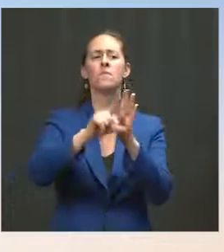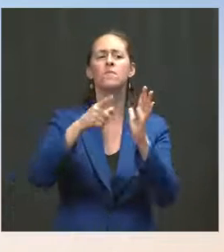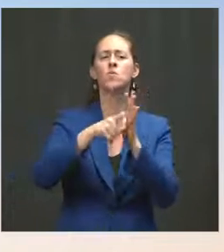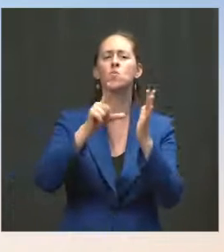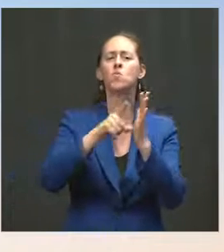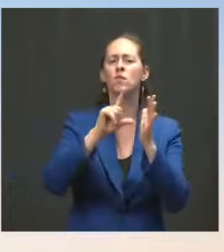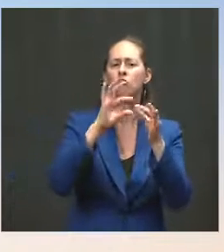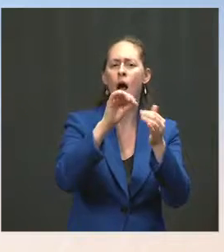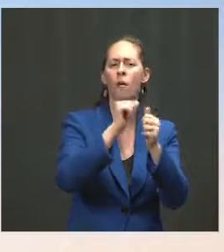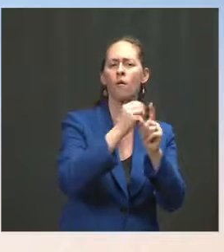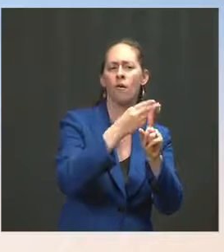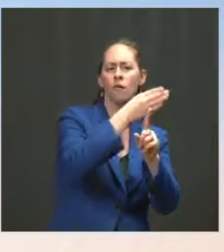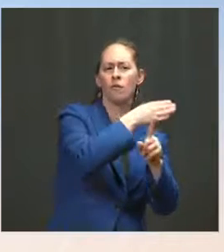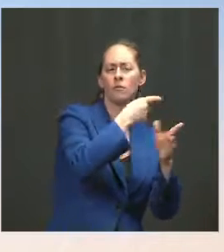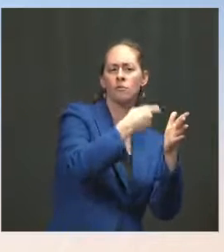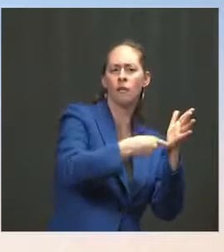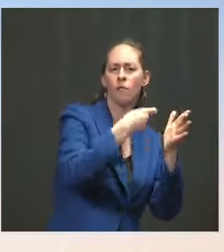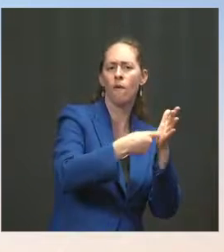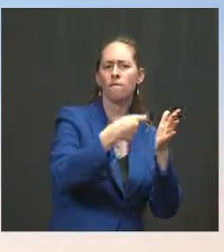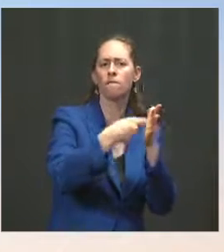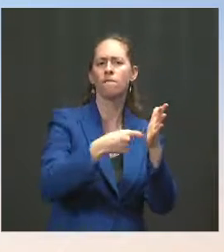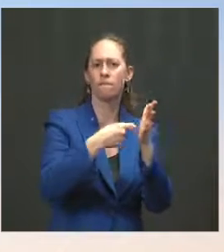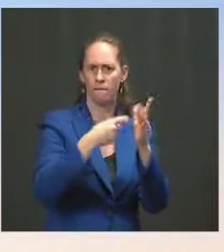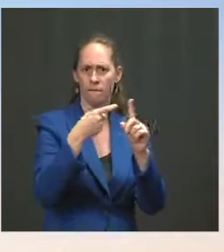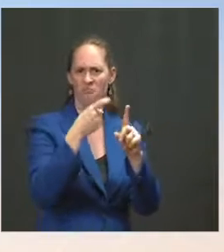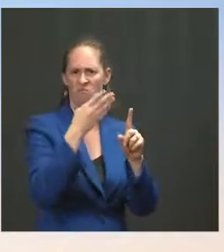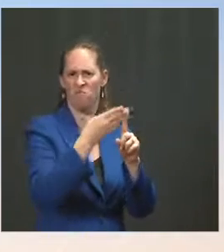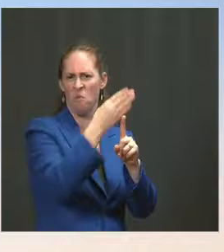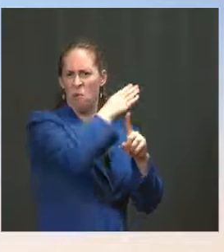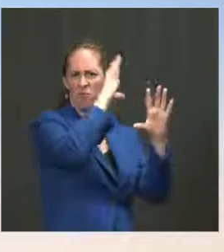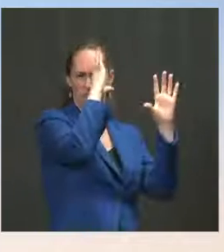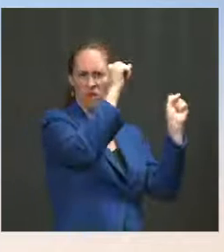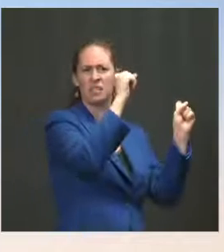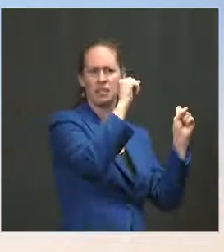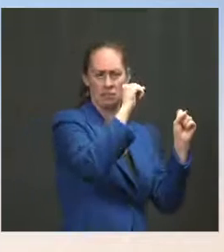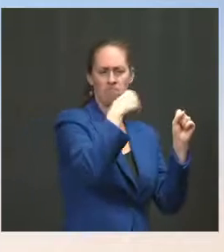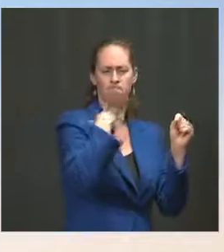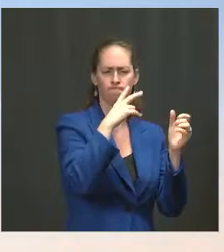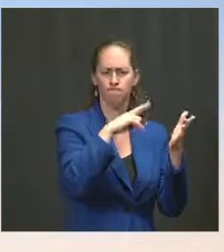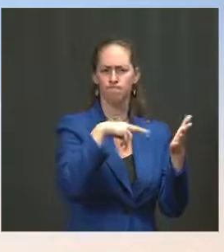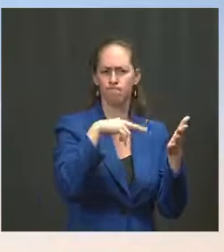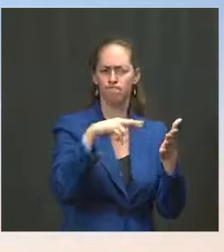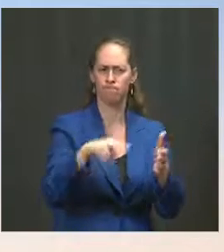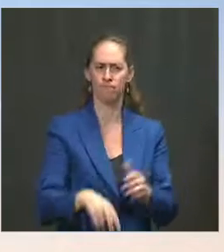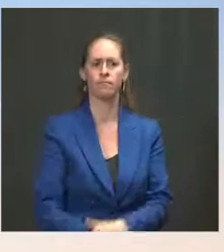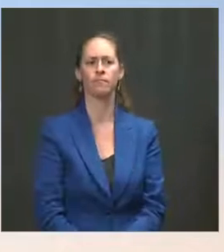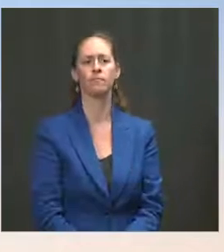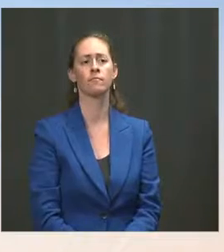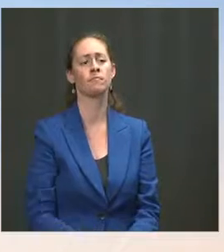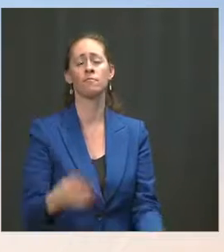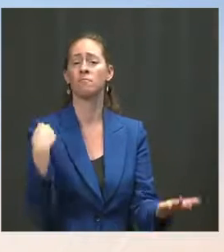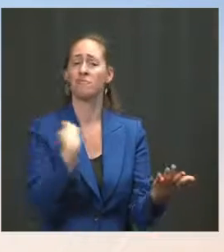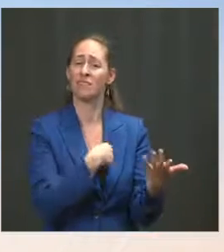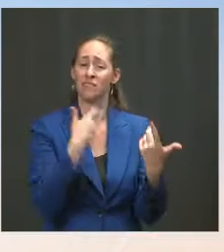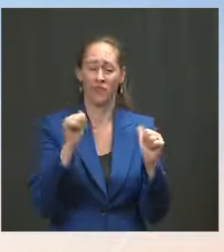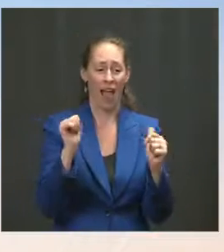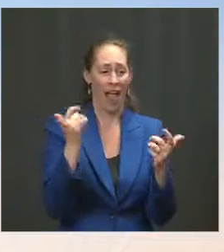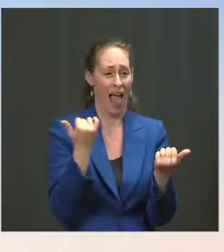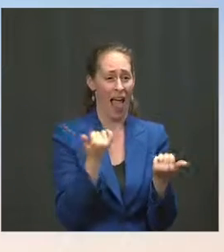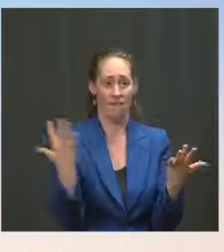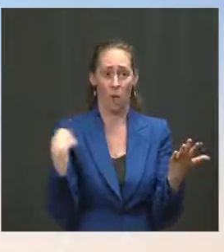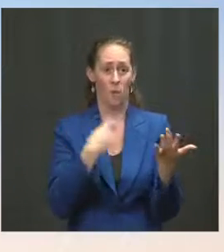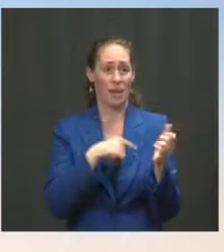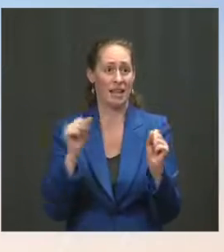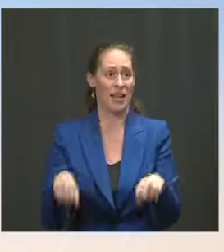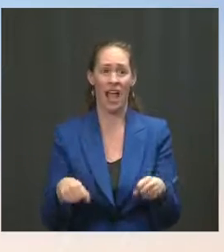prior administration, and of course we're going to continue to use every economic tool in our toolbox. I would note, I noted this previously, but as